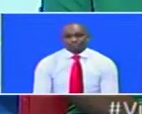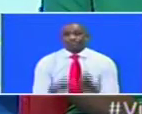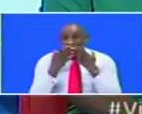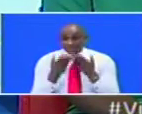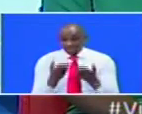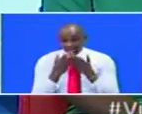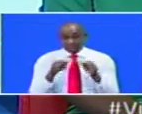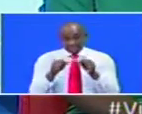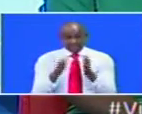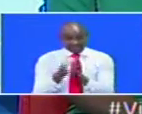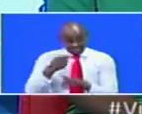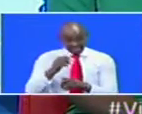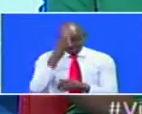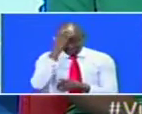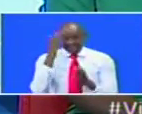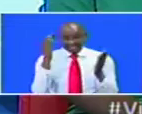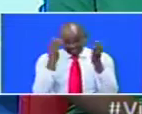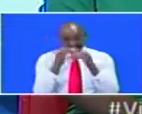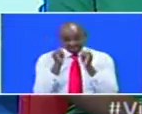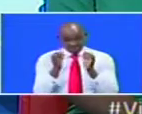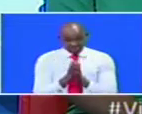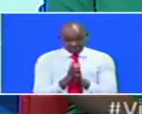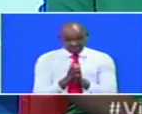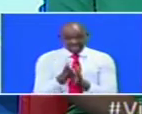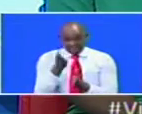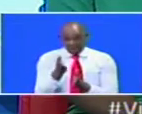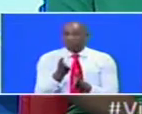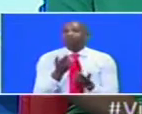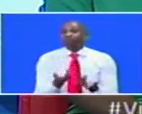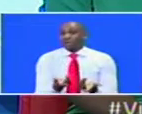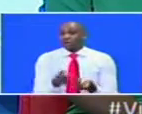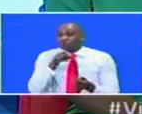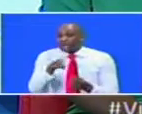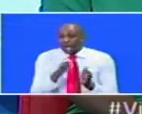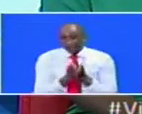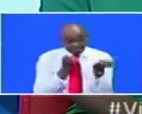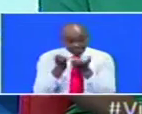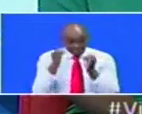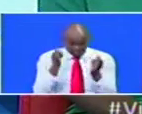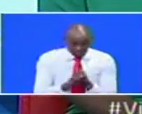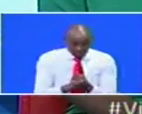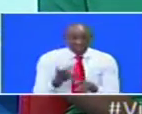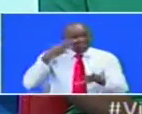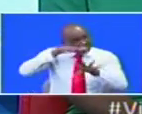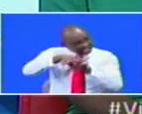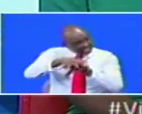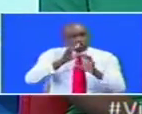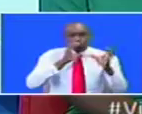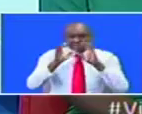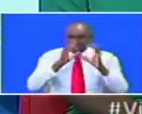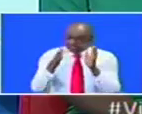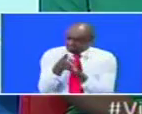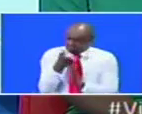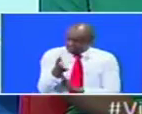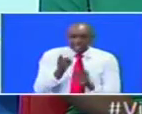Thank you for staying with us on Monday Night News. We'll get to your comments on the lead in just a moment. But first, the day's business news. Integrated communications service